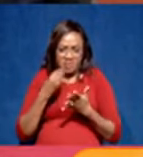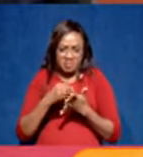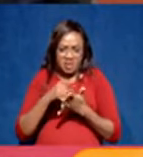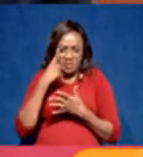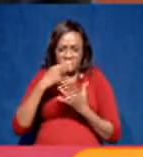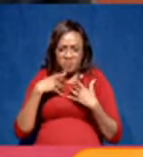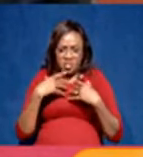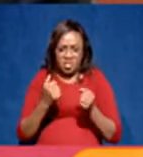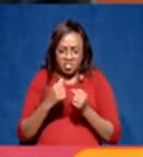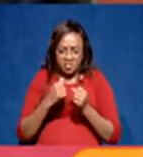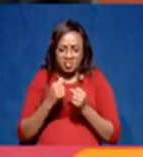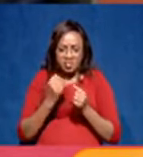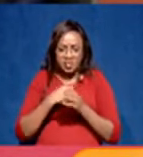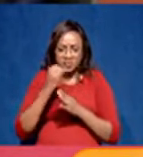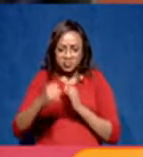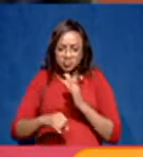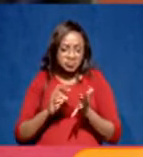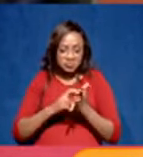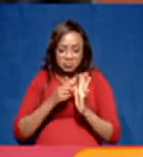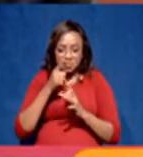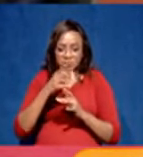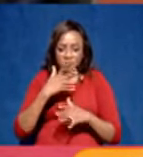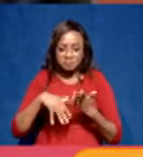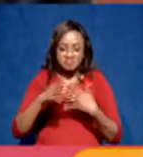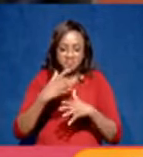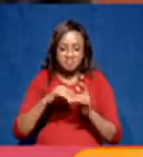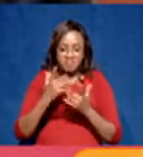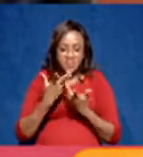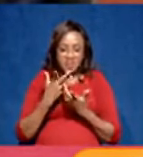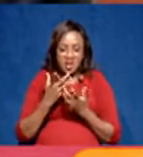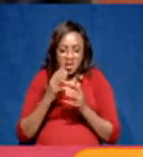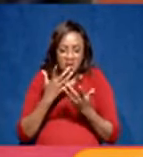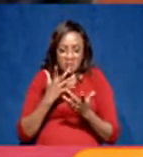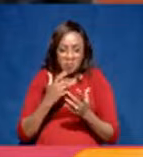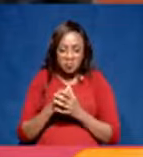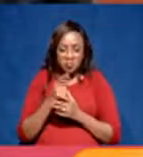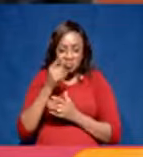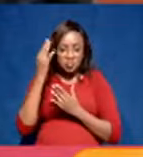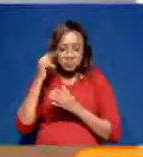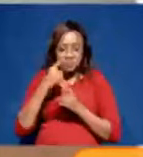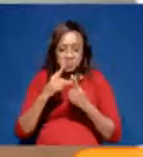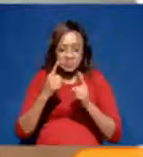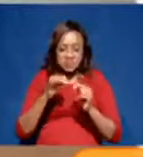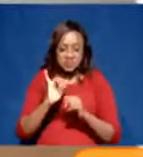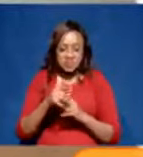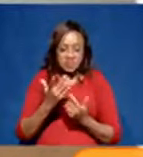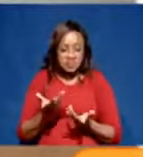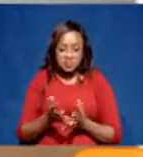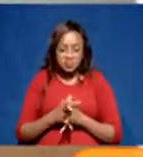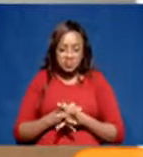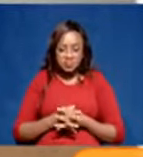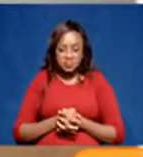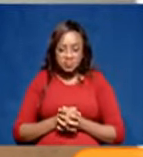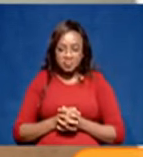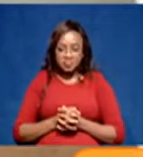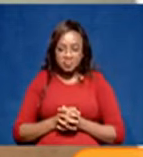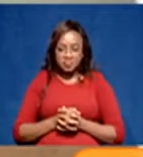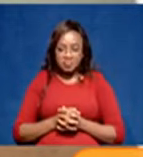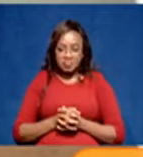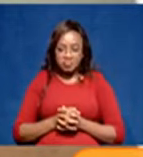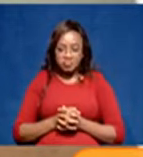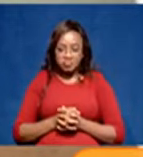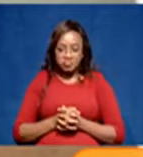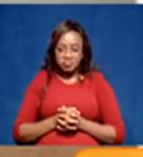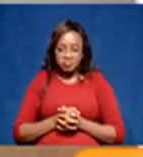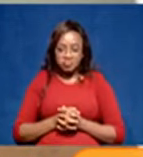mixing the person and the business. How do you plan to succeed in this? Sam, the people who borrow on